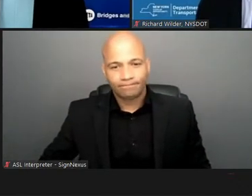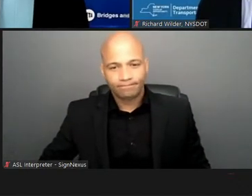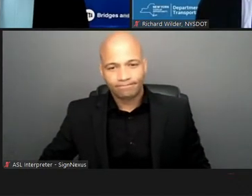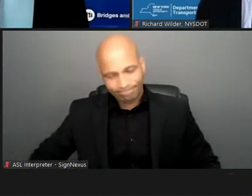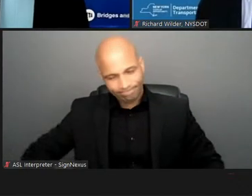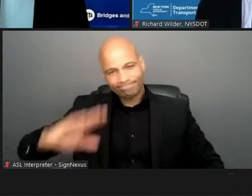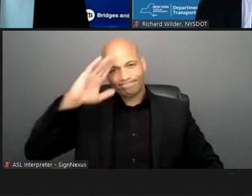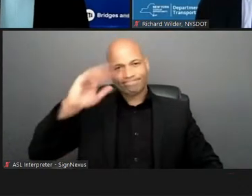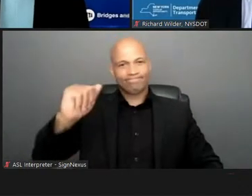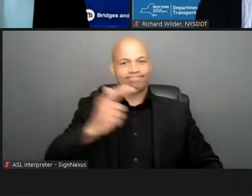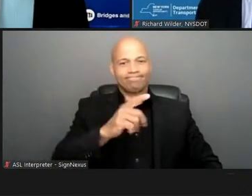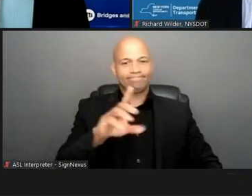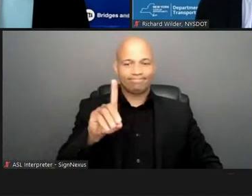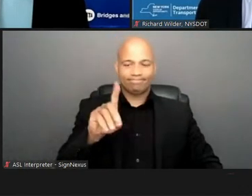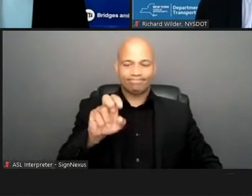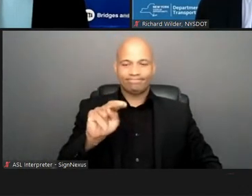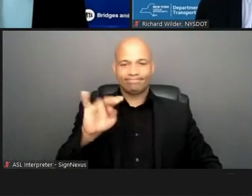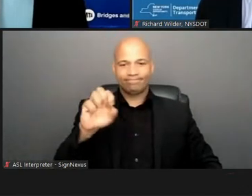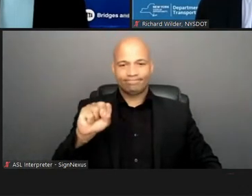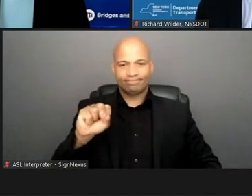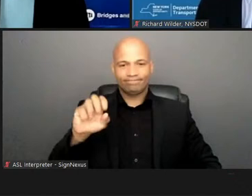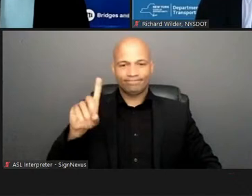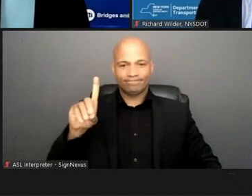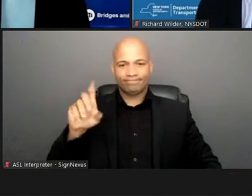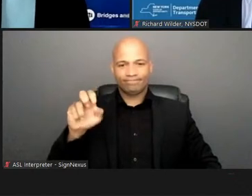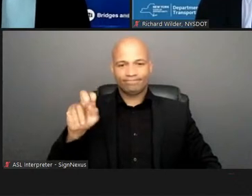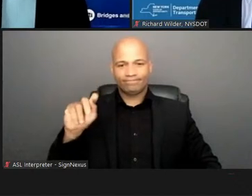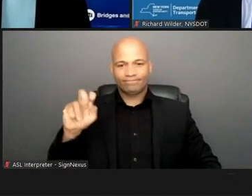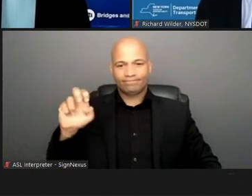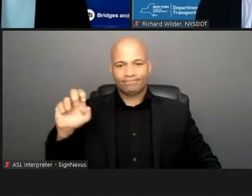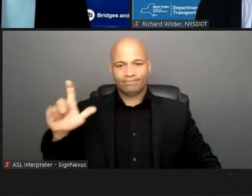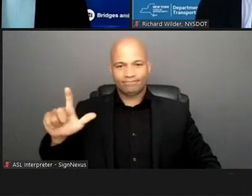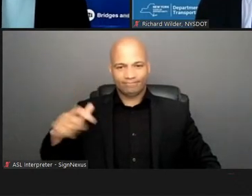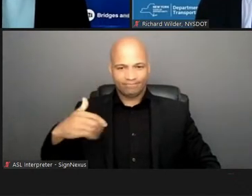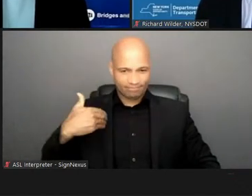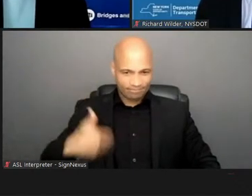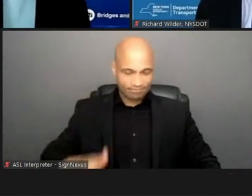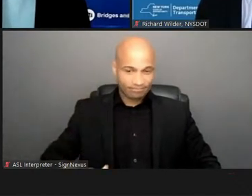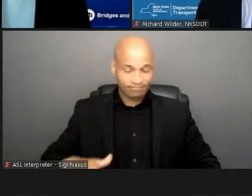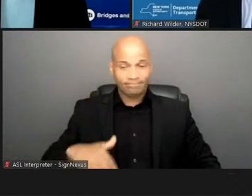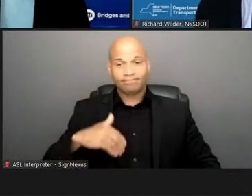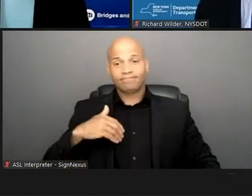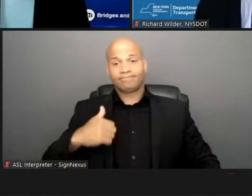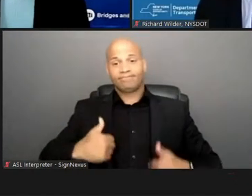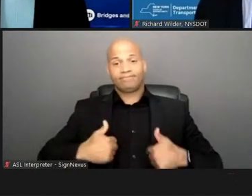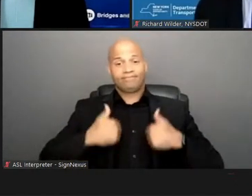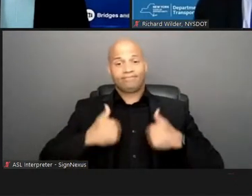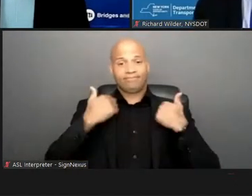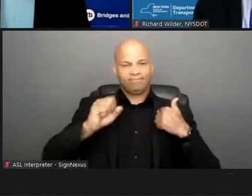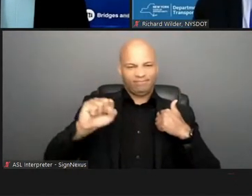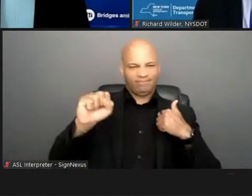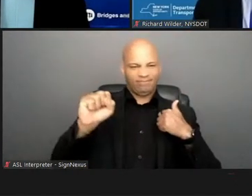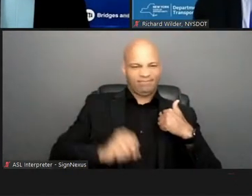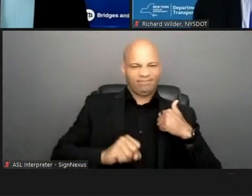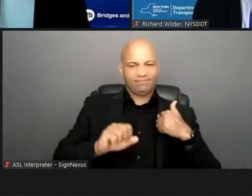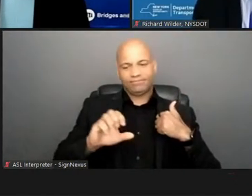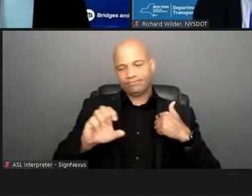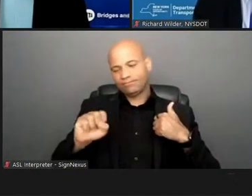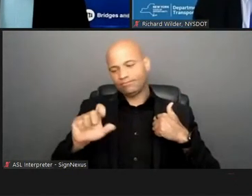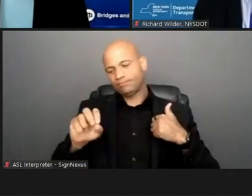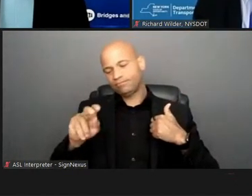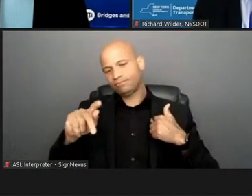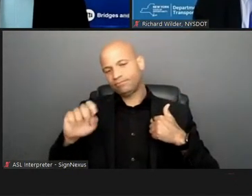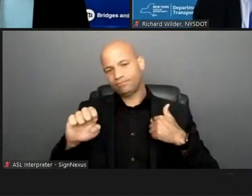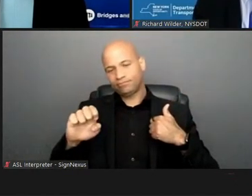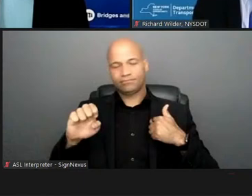hey everyone my name is Dennis deverte um I'm a resident of South uh Slope Brooklyn and